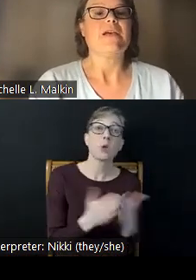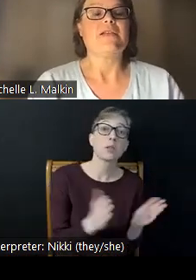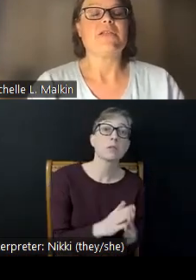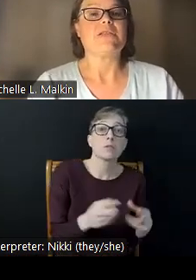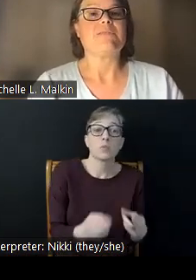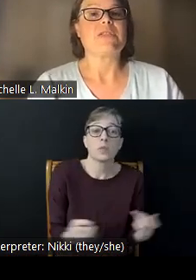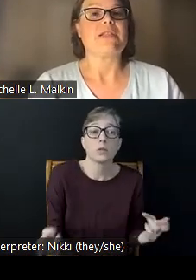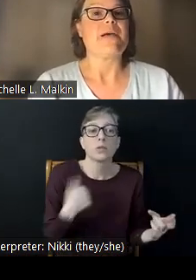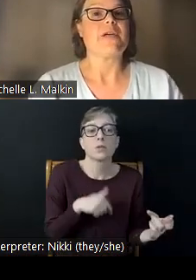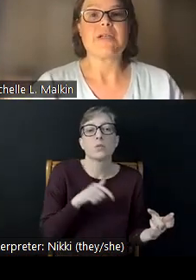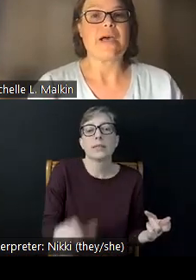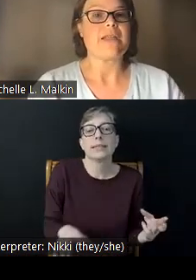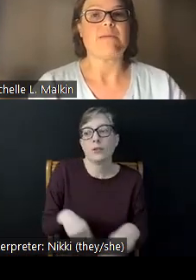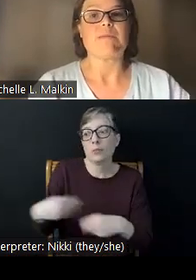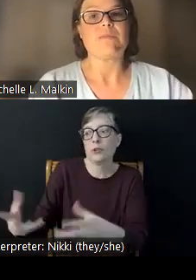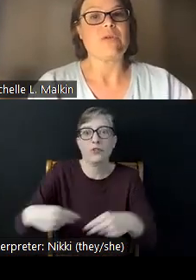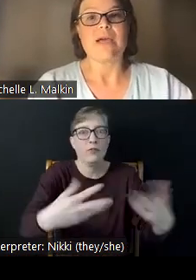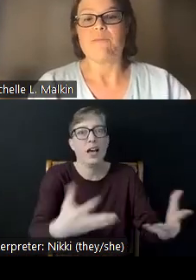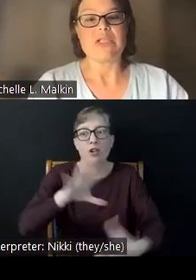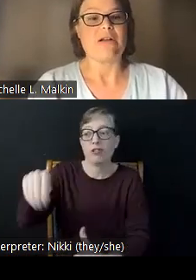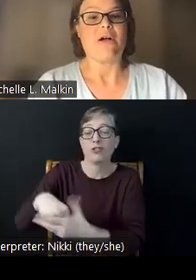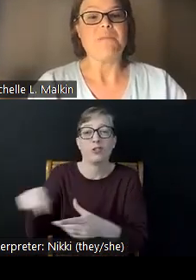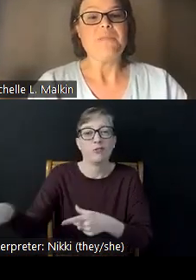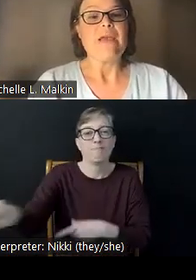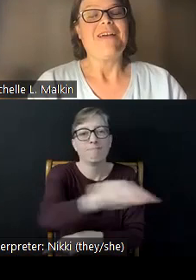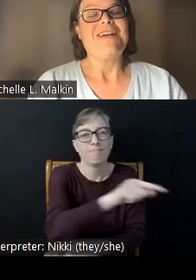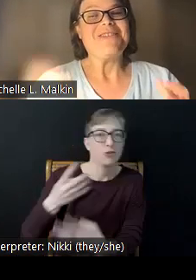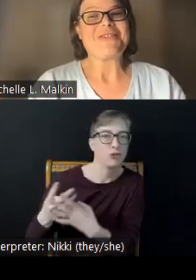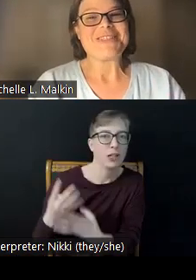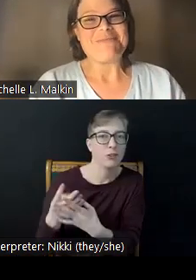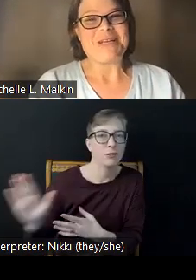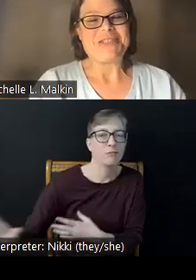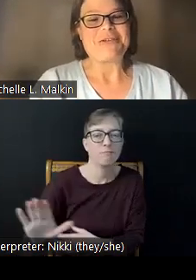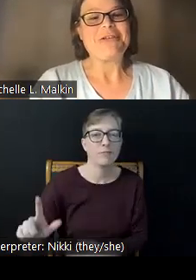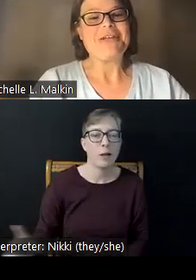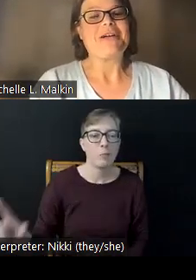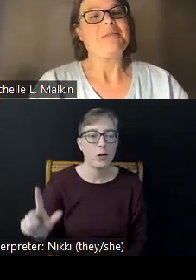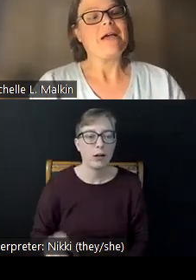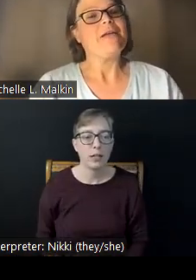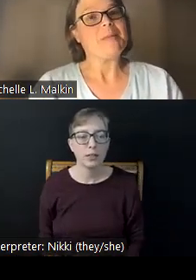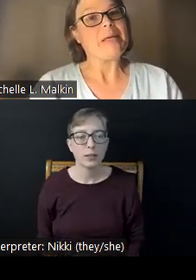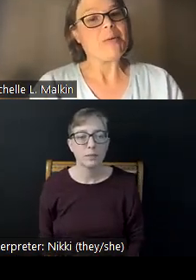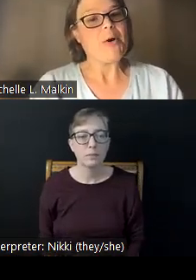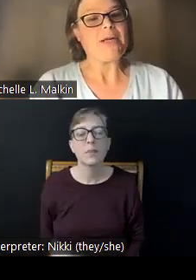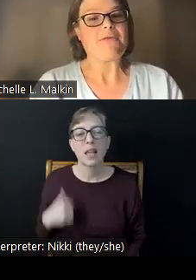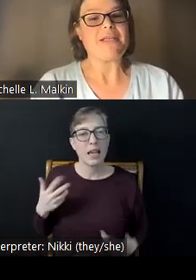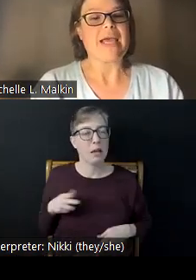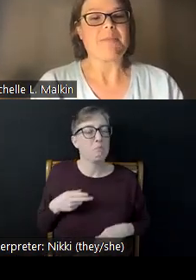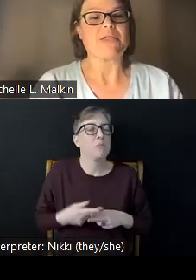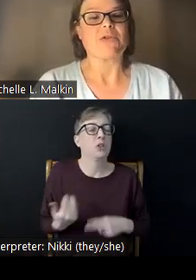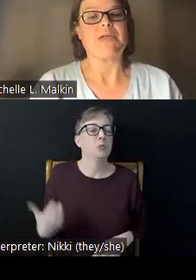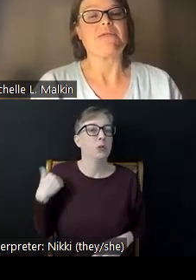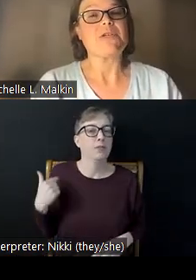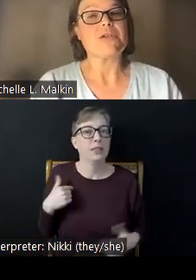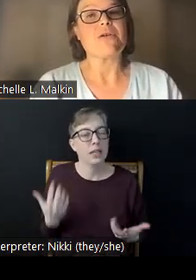gambling in jails and prison libraries. A lot of them don't have much at all. And of course, as I mentioned earlier, I'm a kind of a big proponent for these